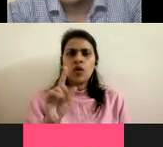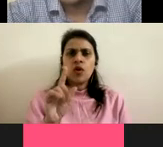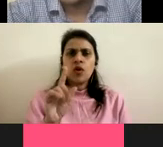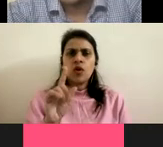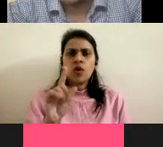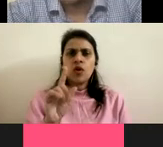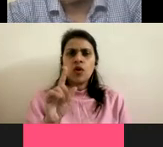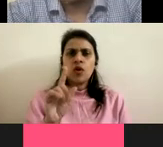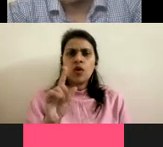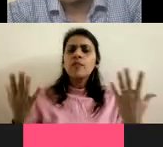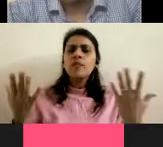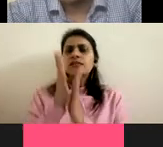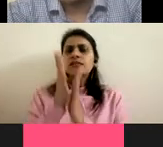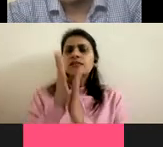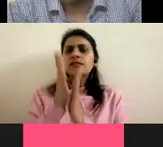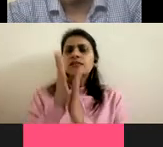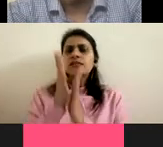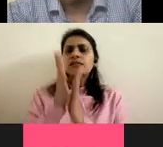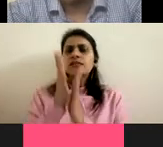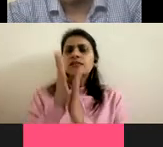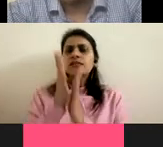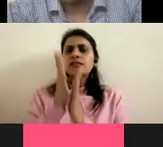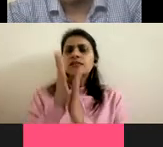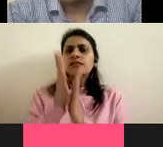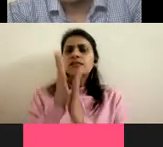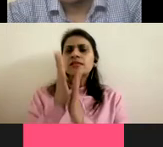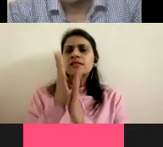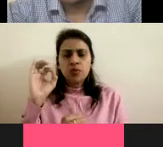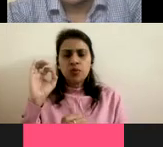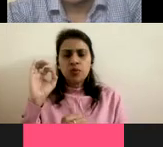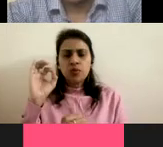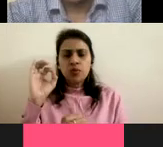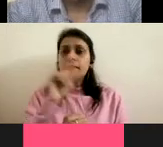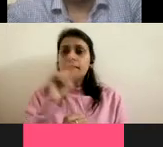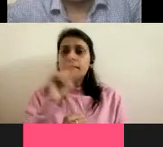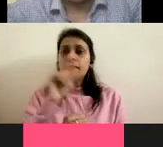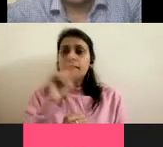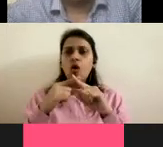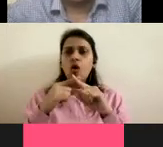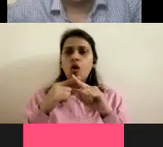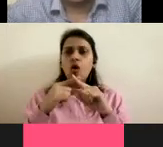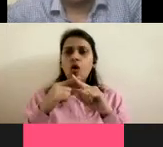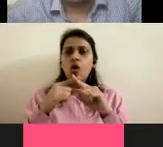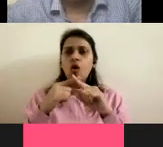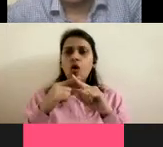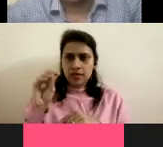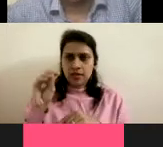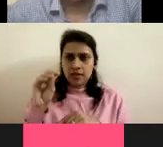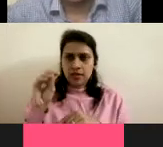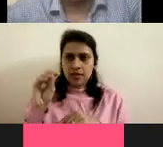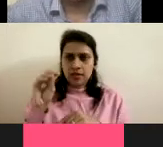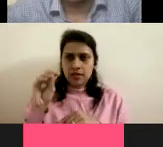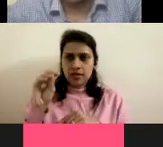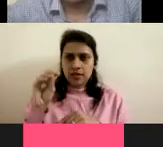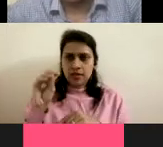we don't have that information, but they can type in the chat box. Yes. So anyone needs an interpreter, please